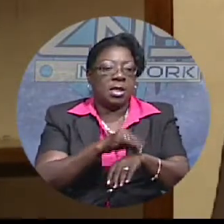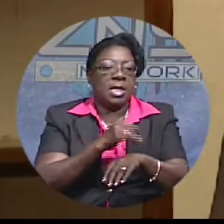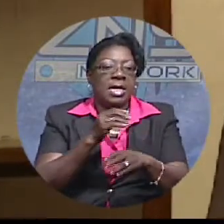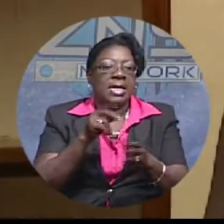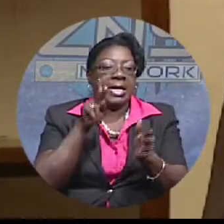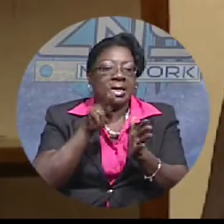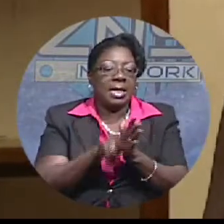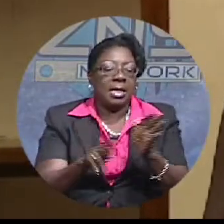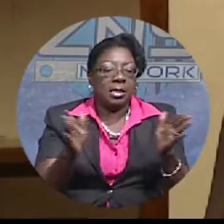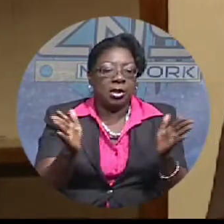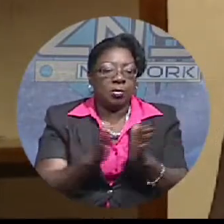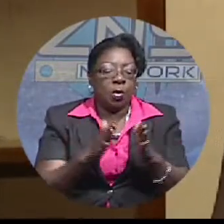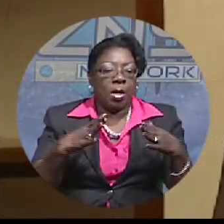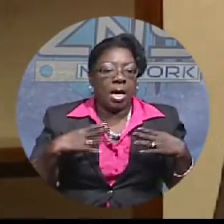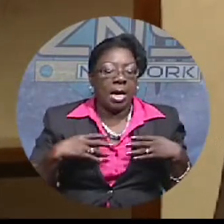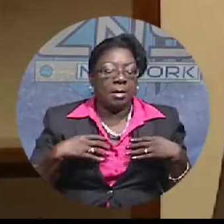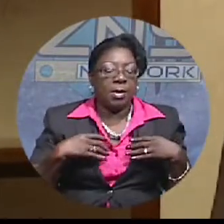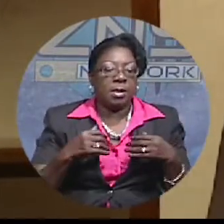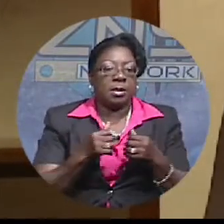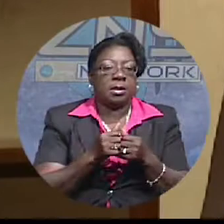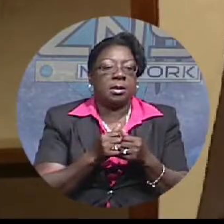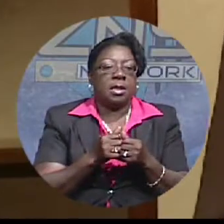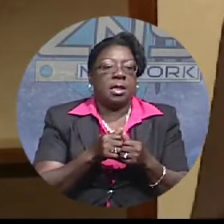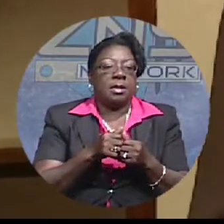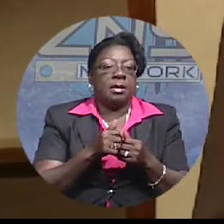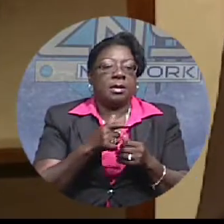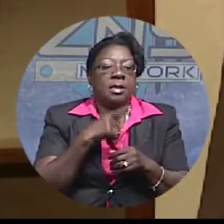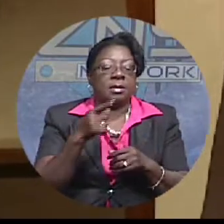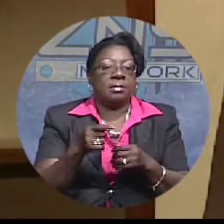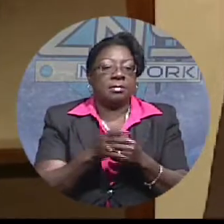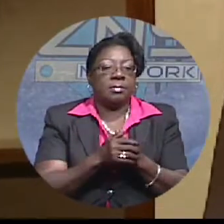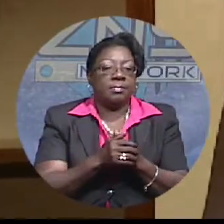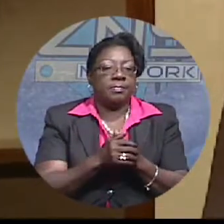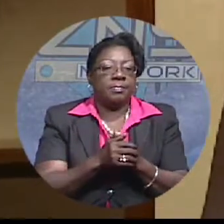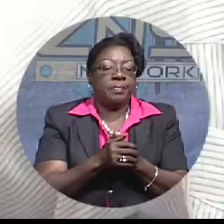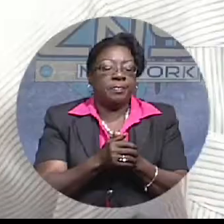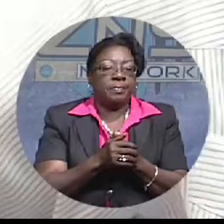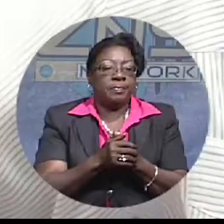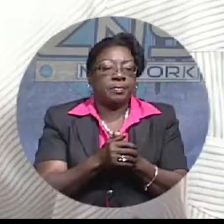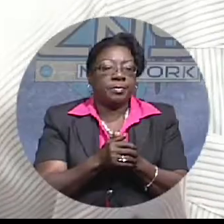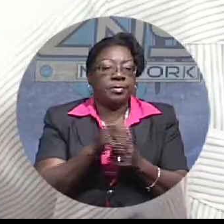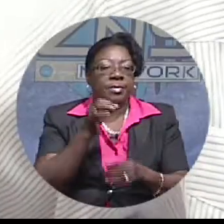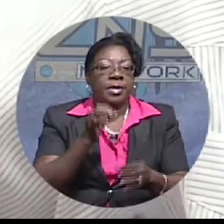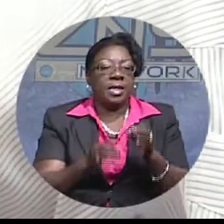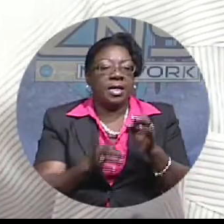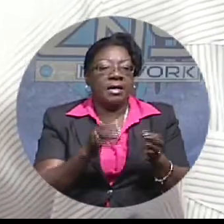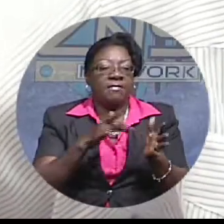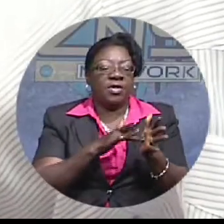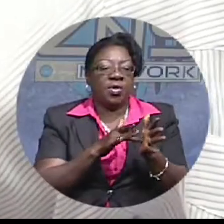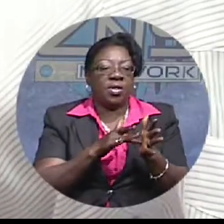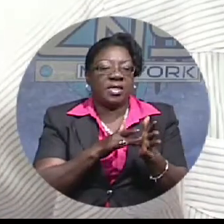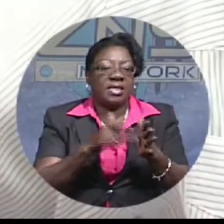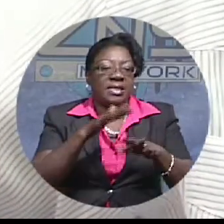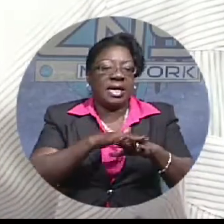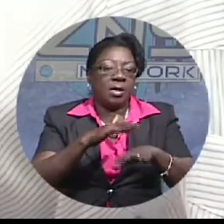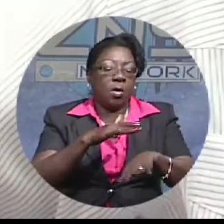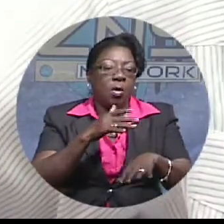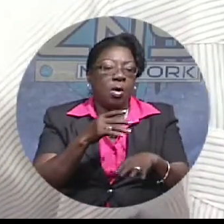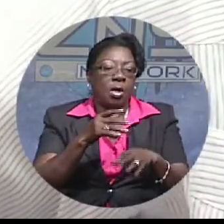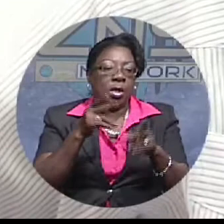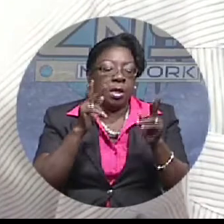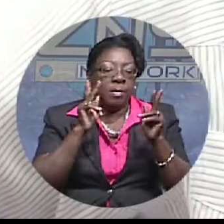animals. These preventative measures should be employed not only for animals, but humans as well. If toxins get on human